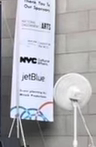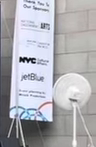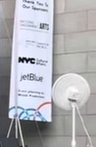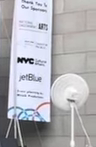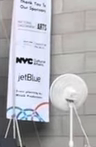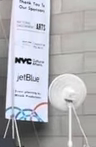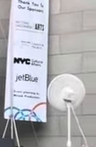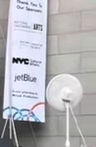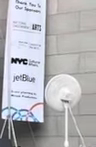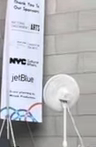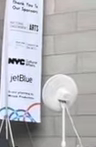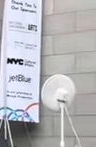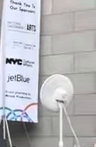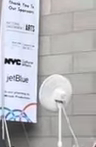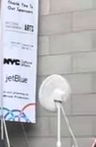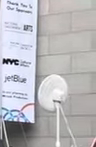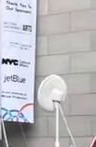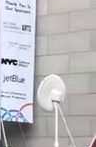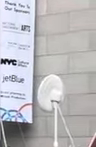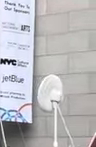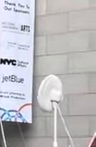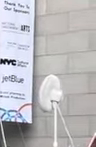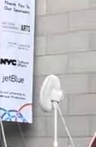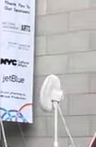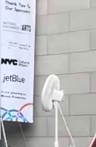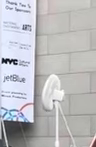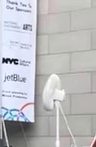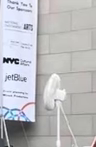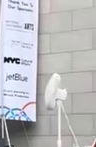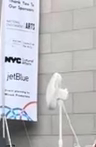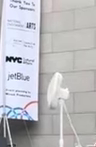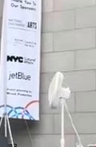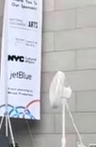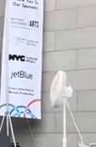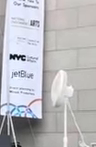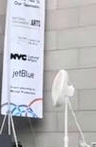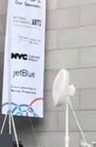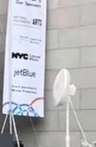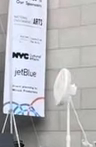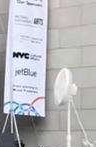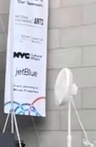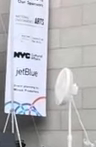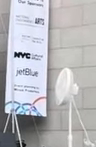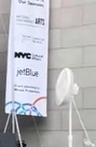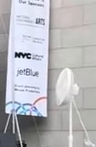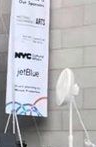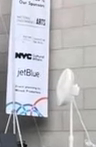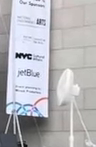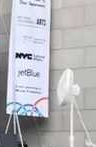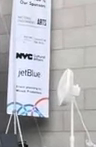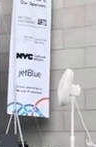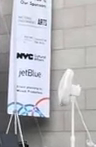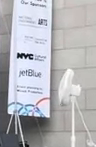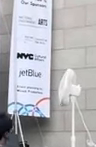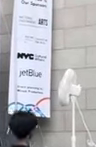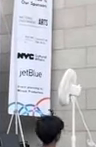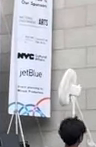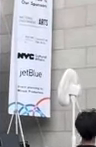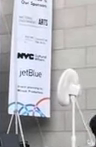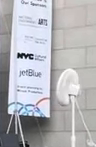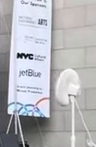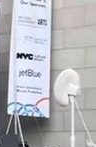hair. I walk with a red and white tipped cane. I'm wearing white and pink sneakers, white jeans, and